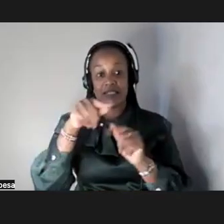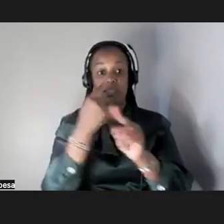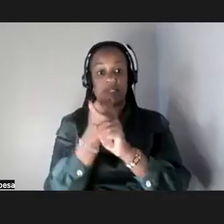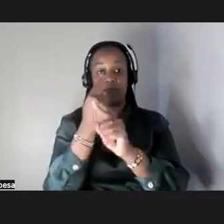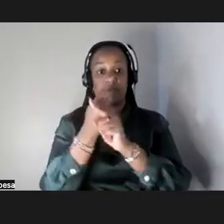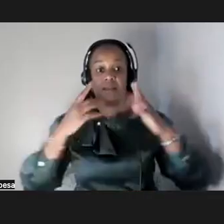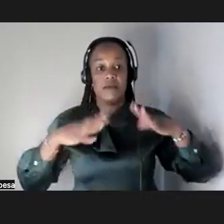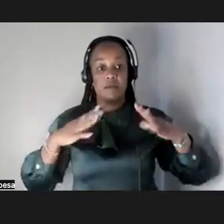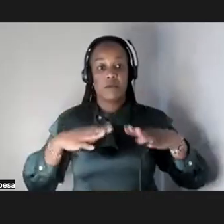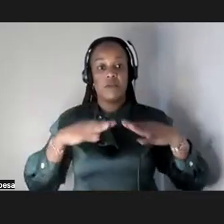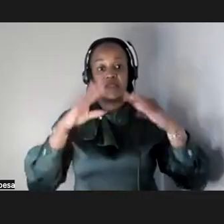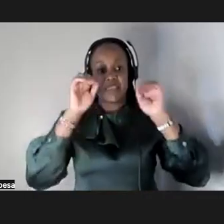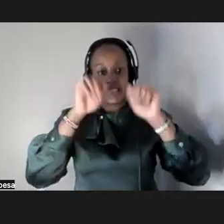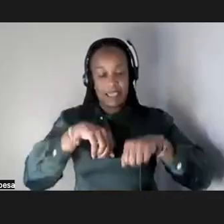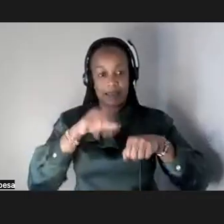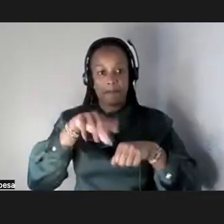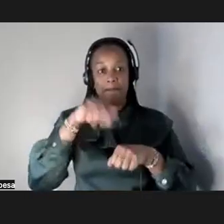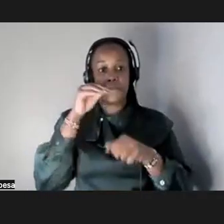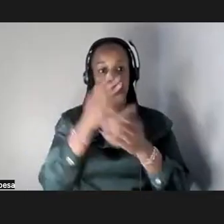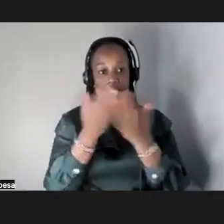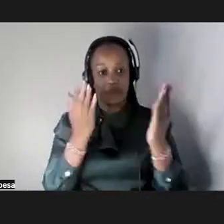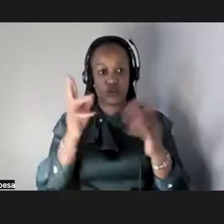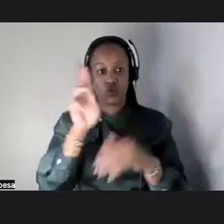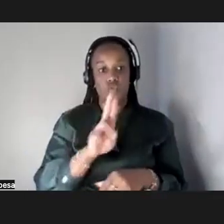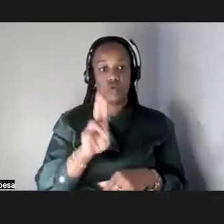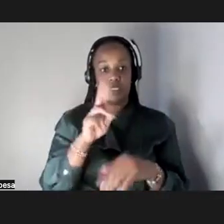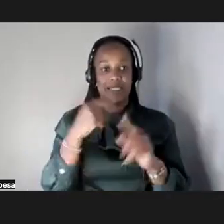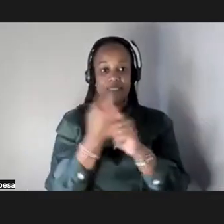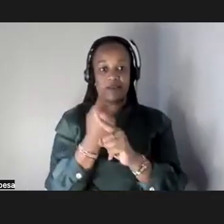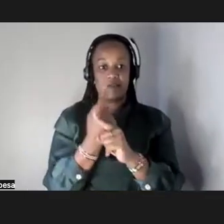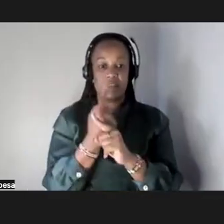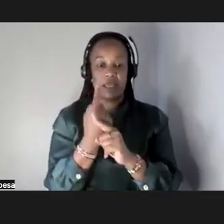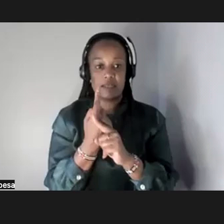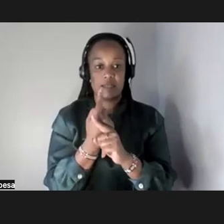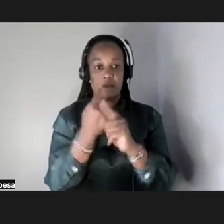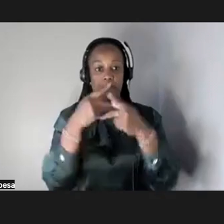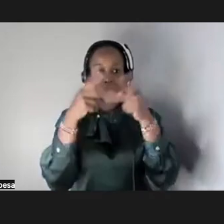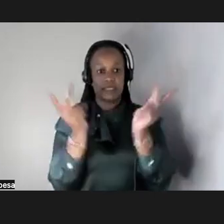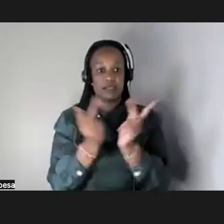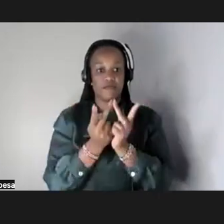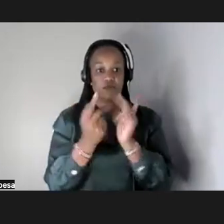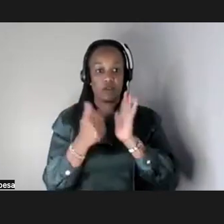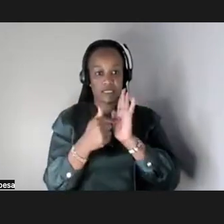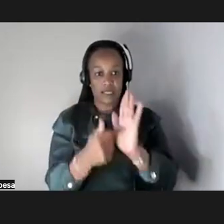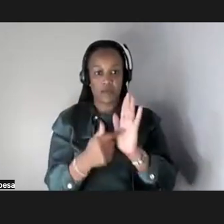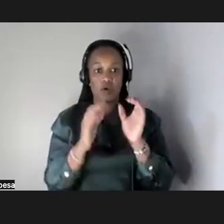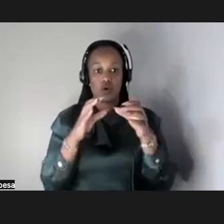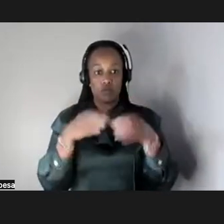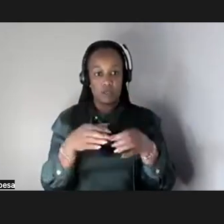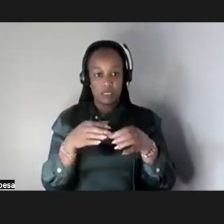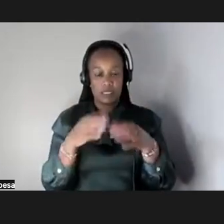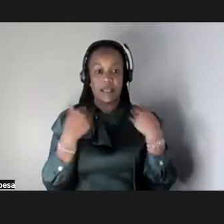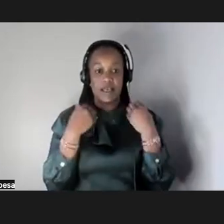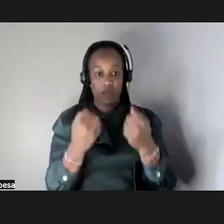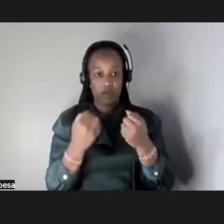that they can pick them for utility in the different geographies, especially for example, the Community Health Promoter Training Manual,